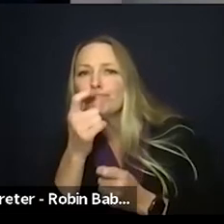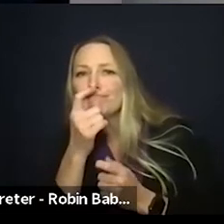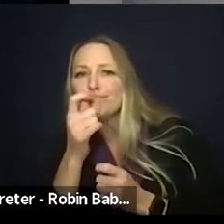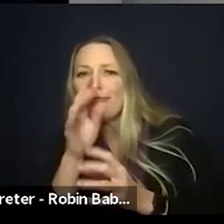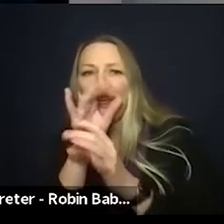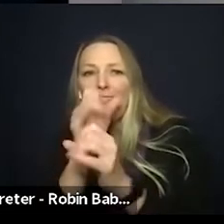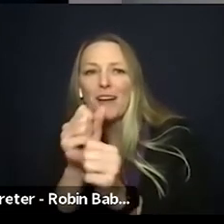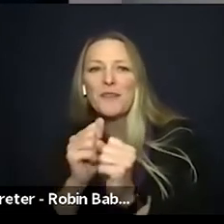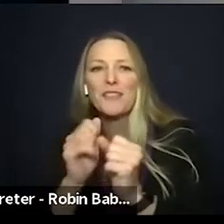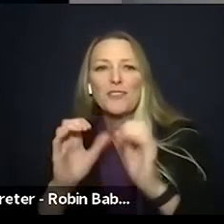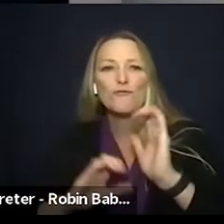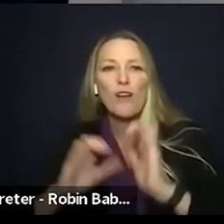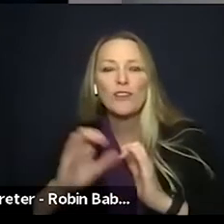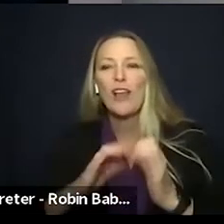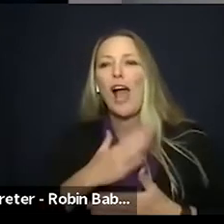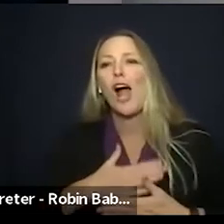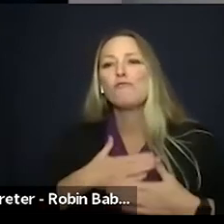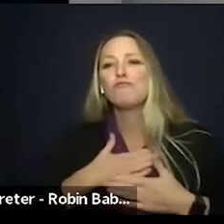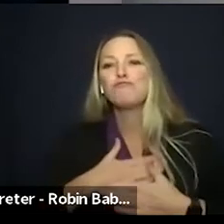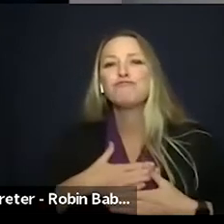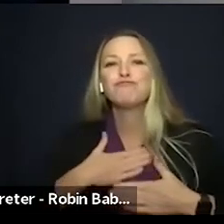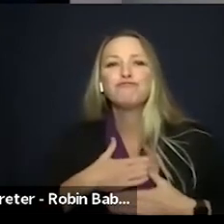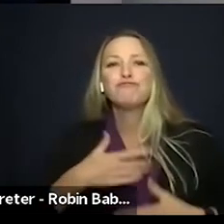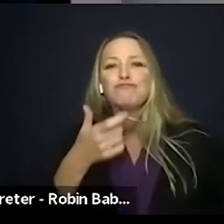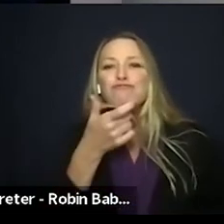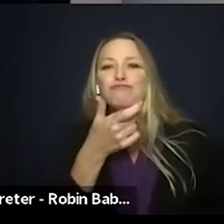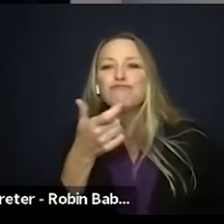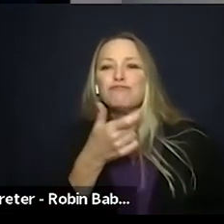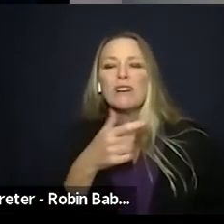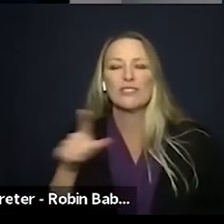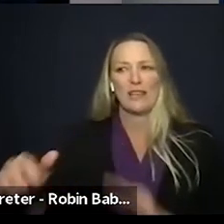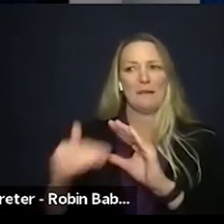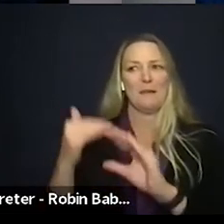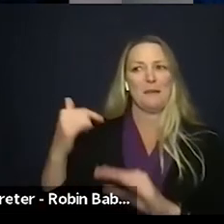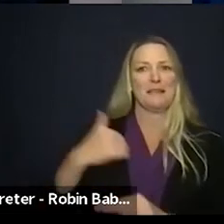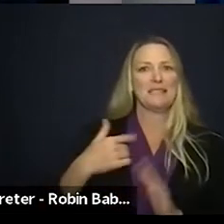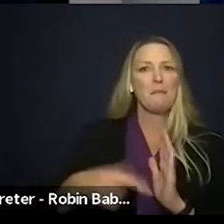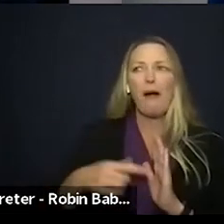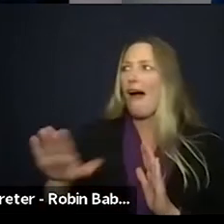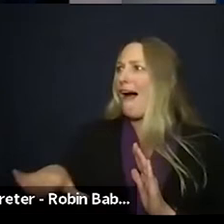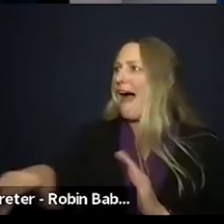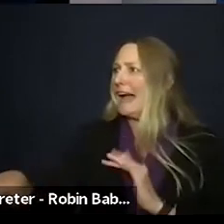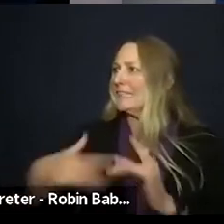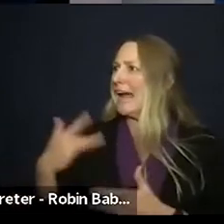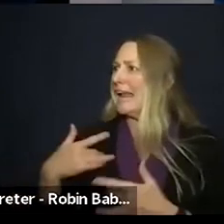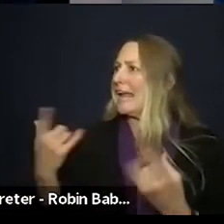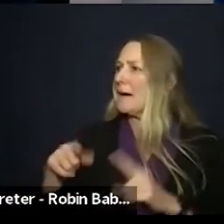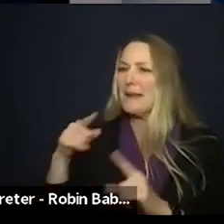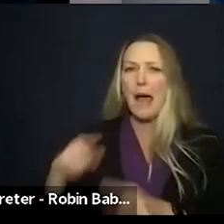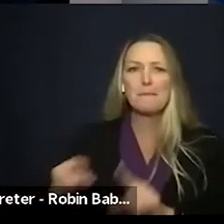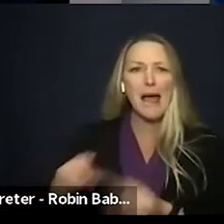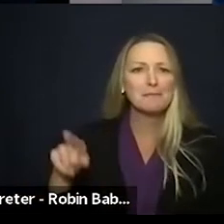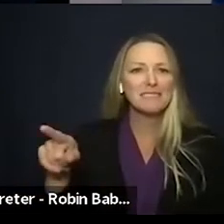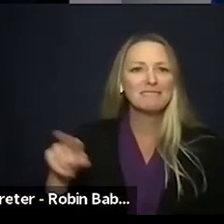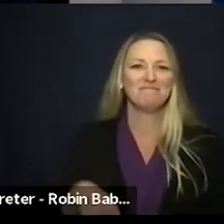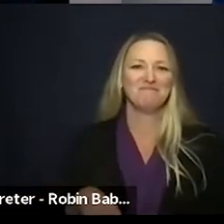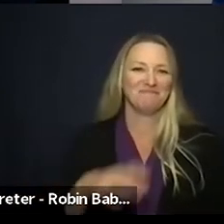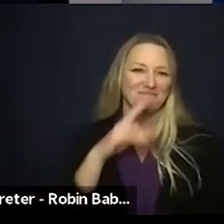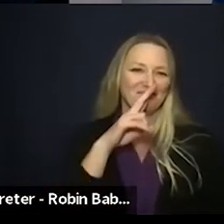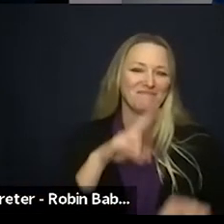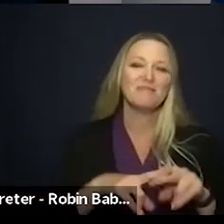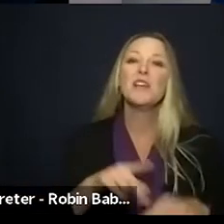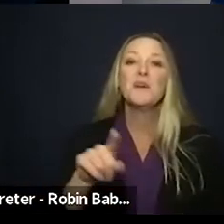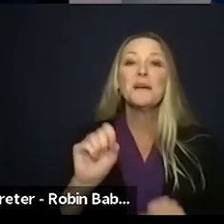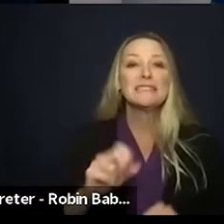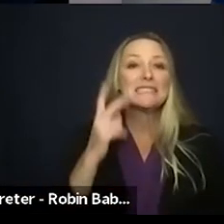really has been enjoying it and emailed me a couple times you know when things are pretty exciting that are happening so that's been fun so you can see the build site pretty